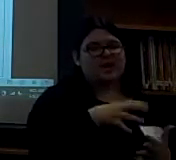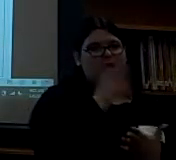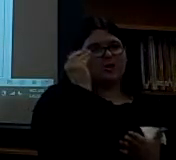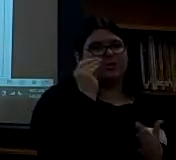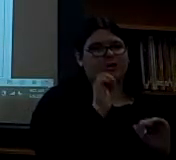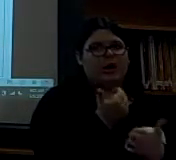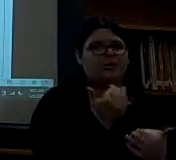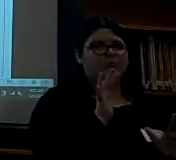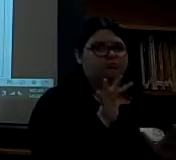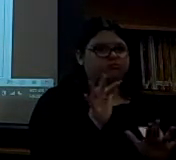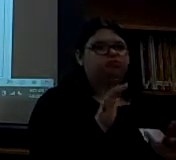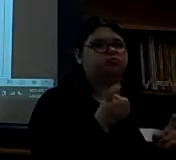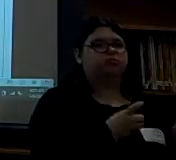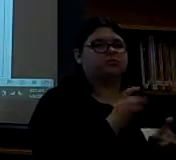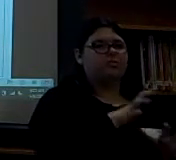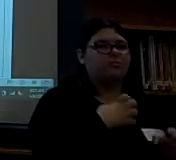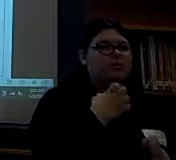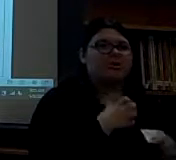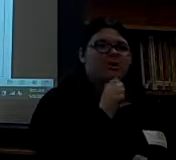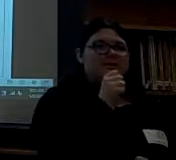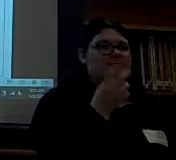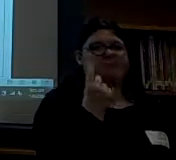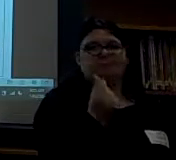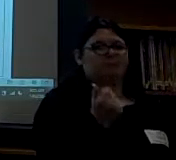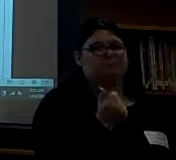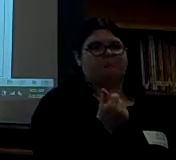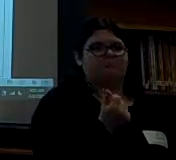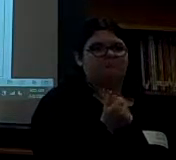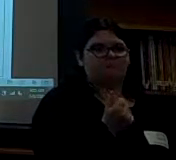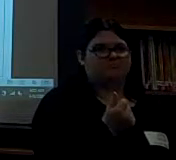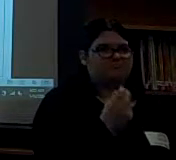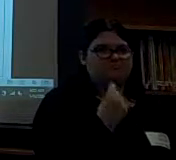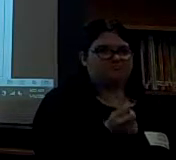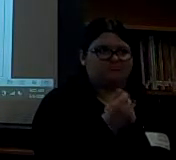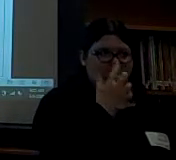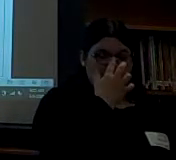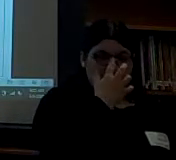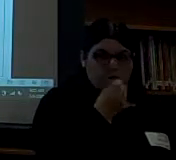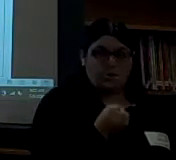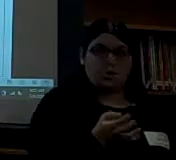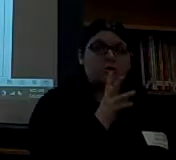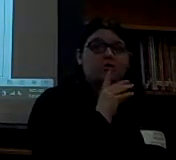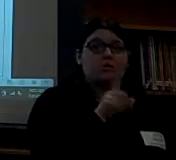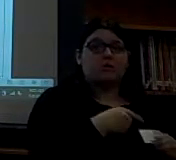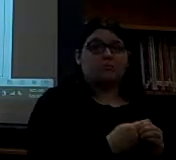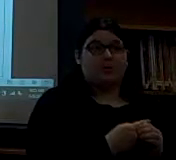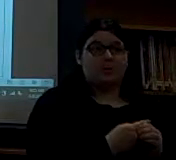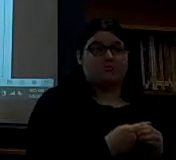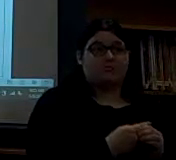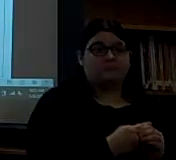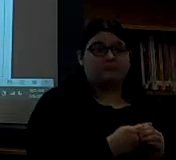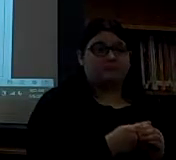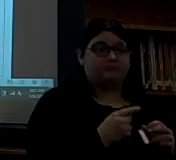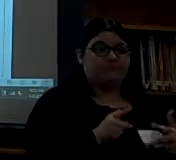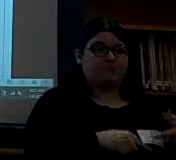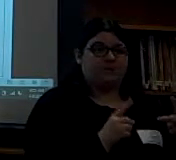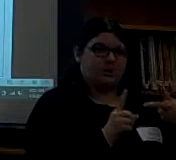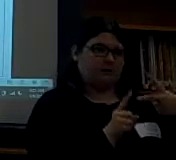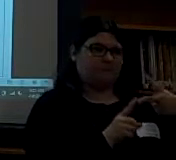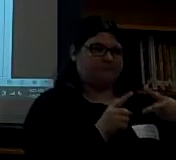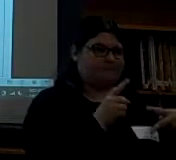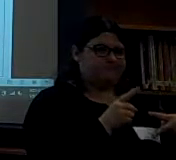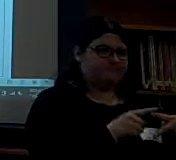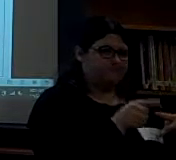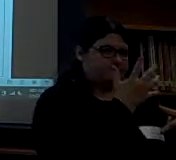this, but I need you to know that they don't automatically know how to do these things. So let's talk about something, the second piece. So I mentioned the